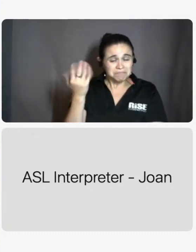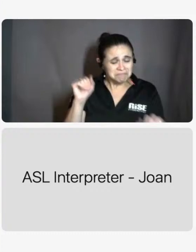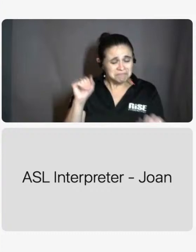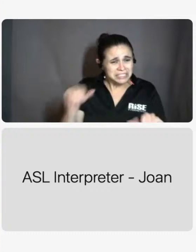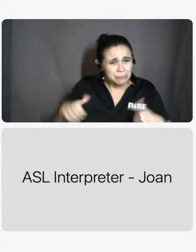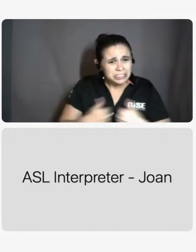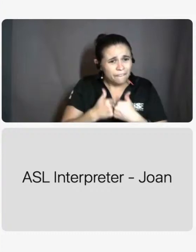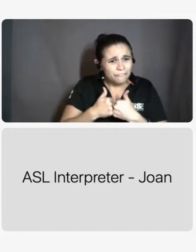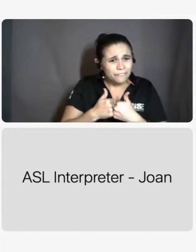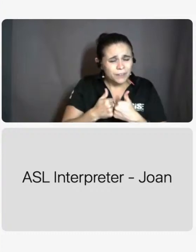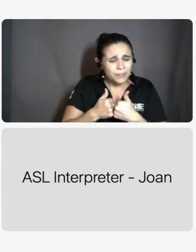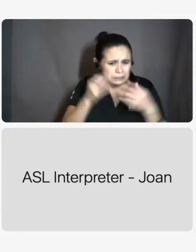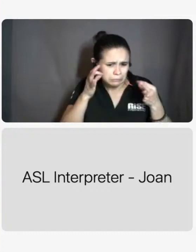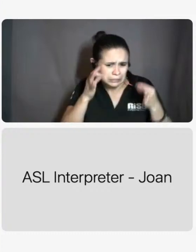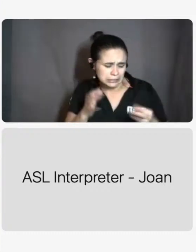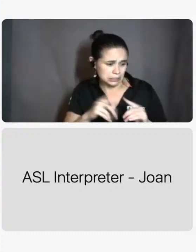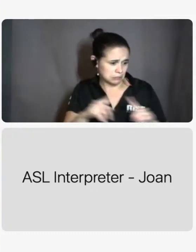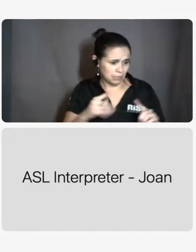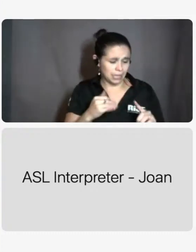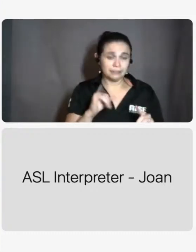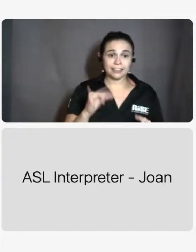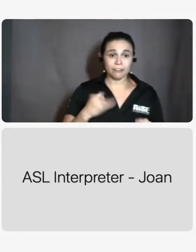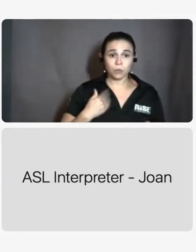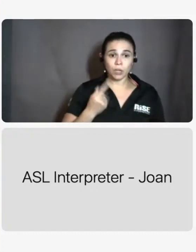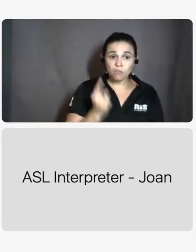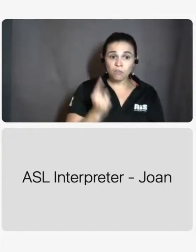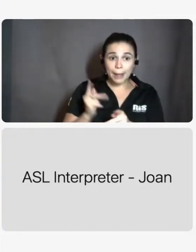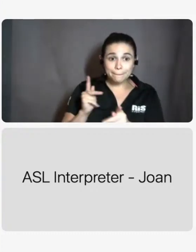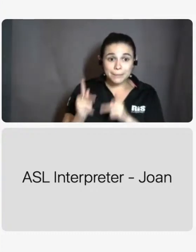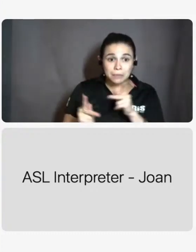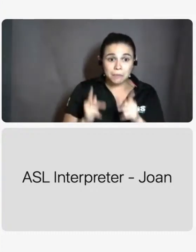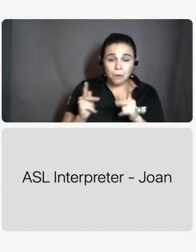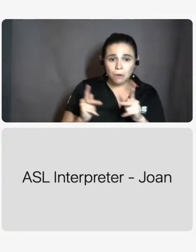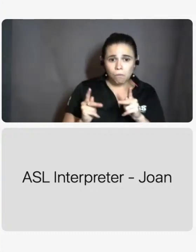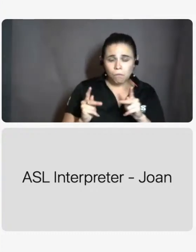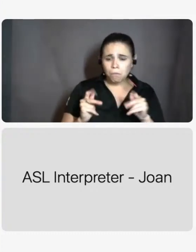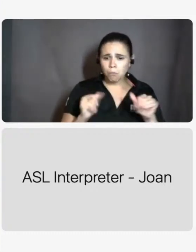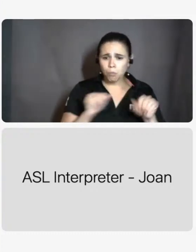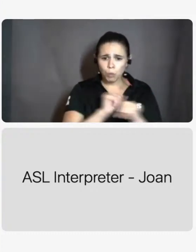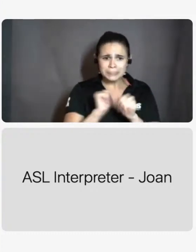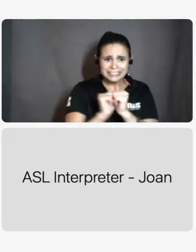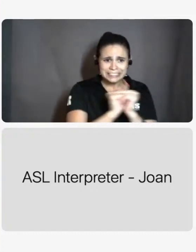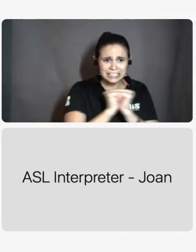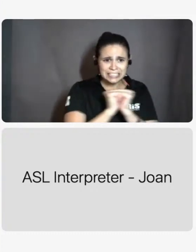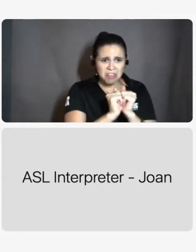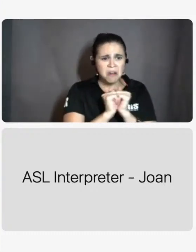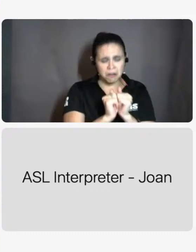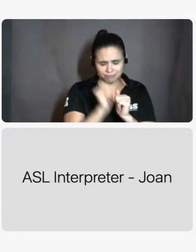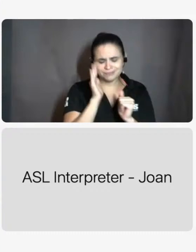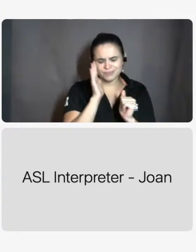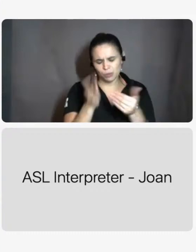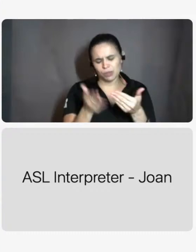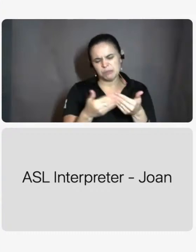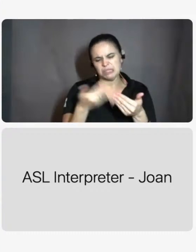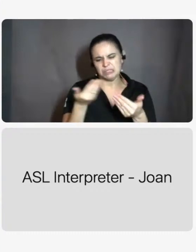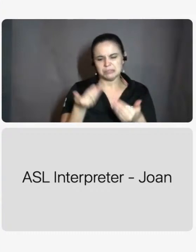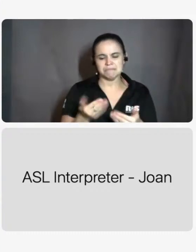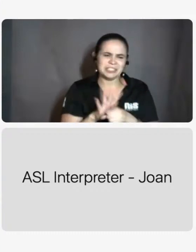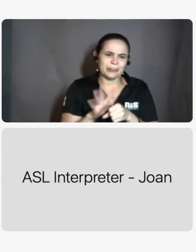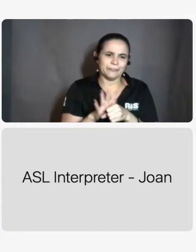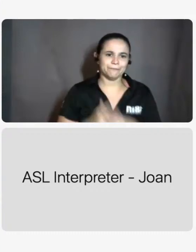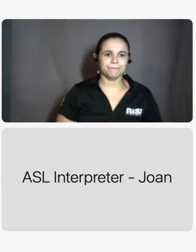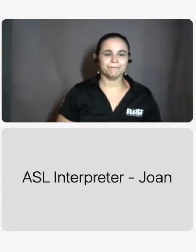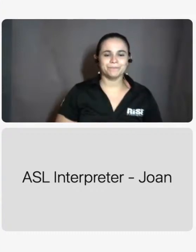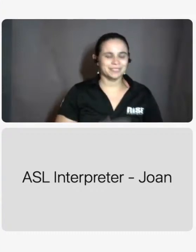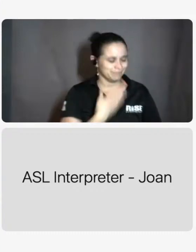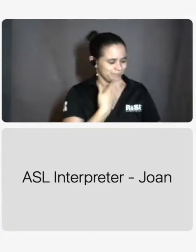place, I think it's easy enough. Thank you very much. Thank you, Board Member Fuentes. Okay, as was stated earlier,